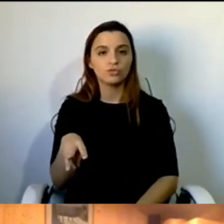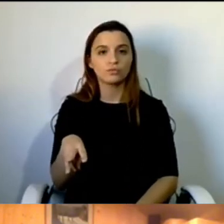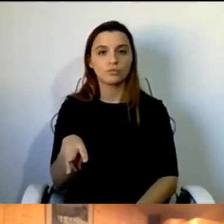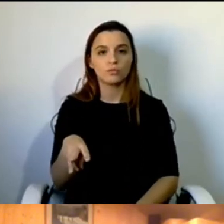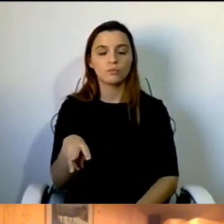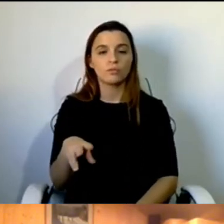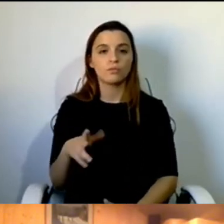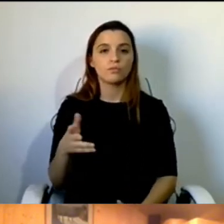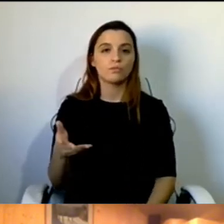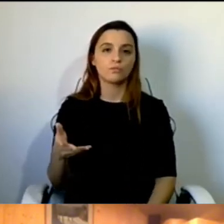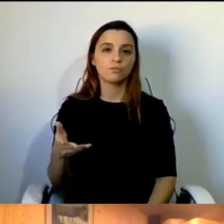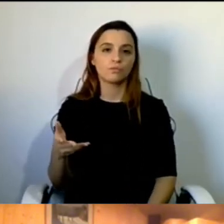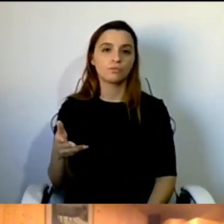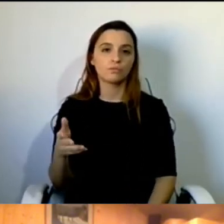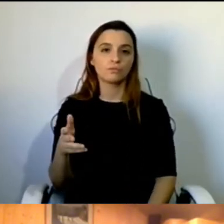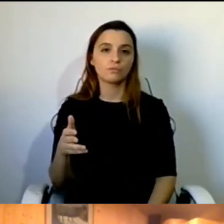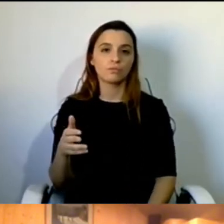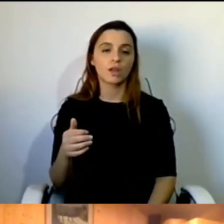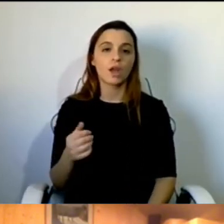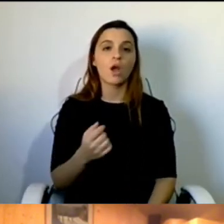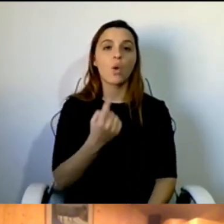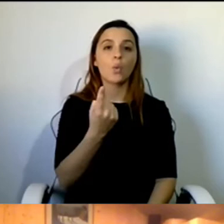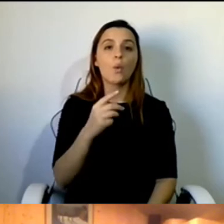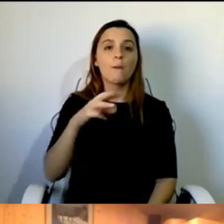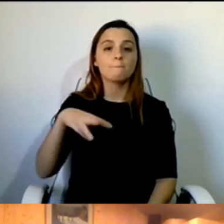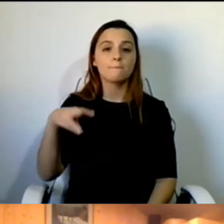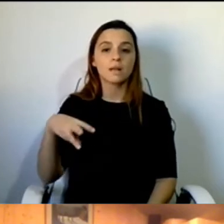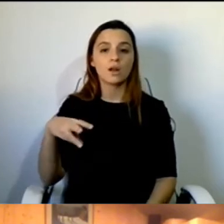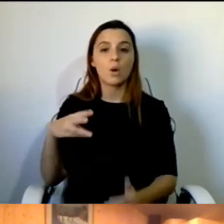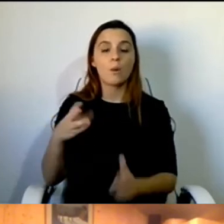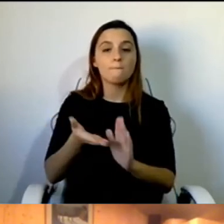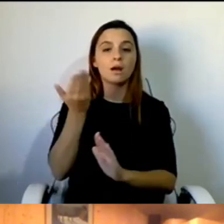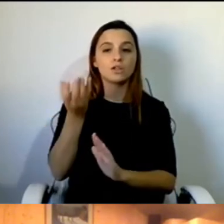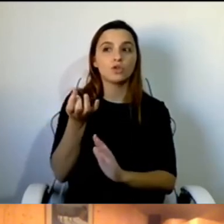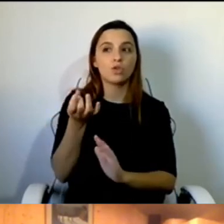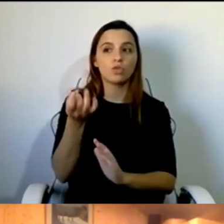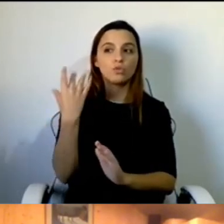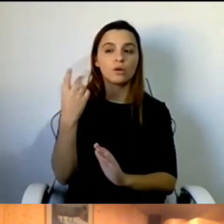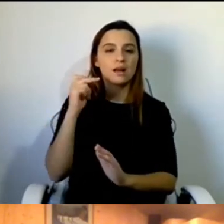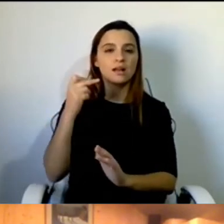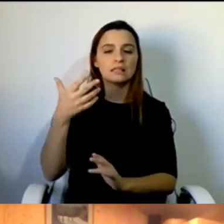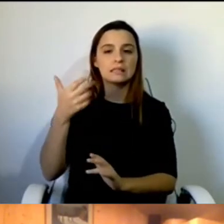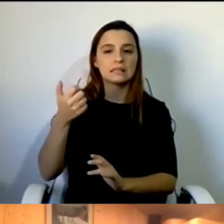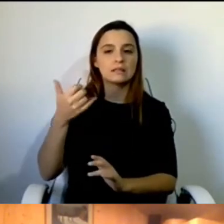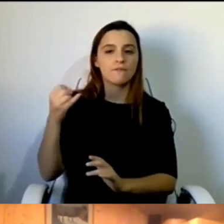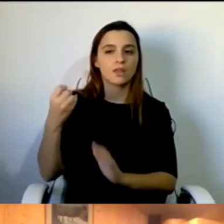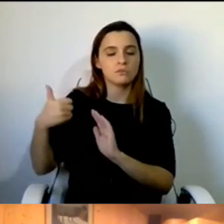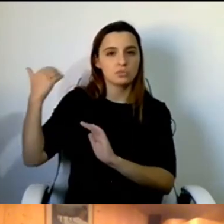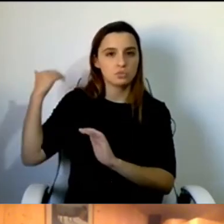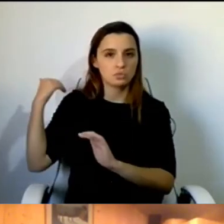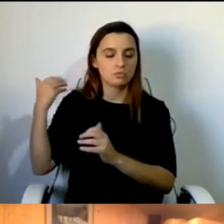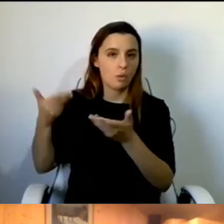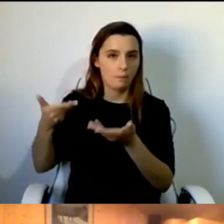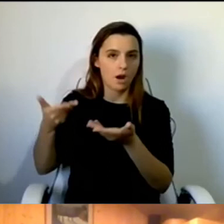than we had 15, 20 years ago. So we should really be much more people. But instead, it's